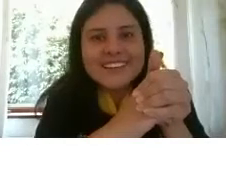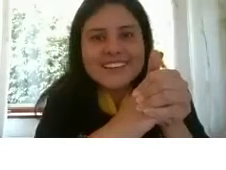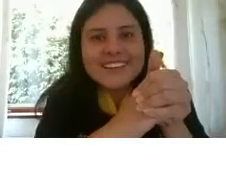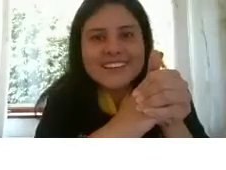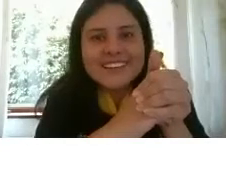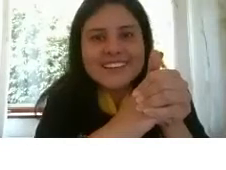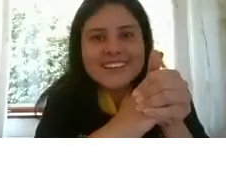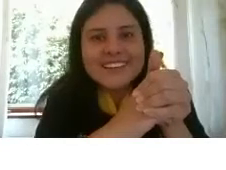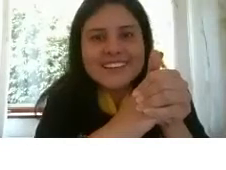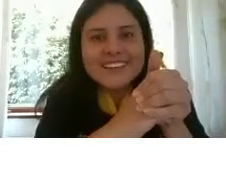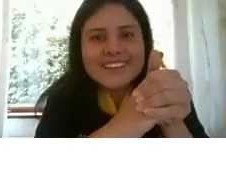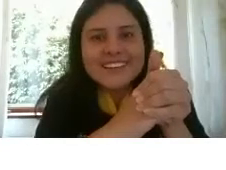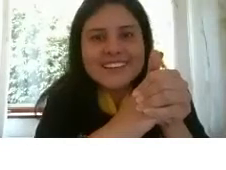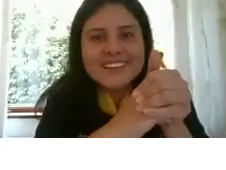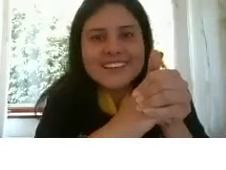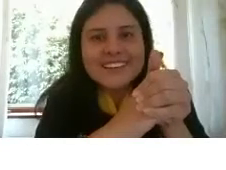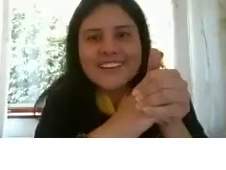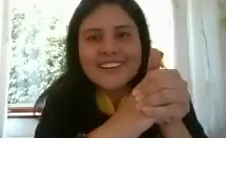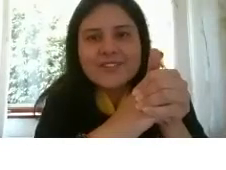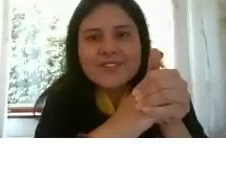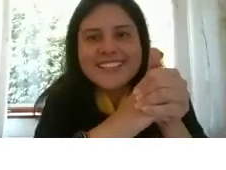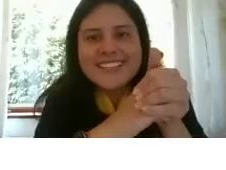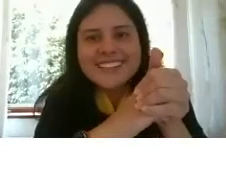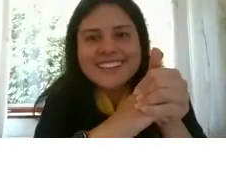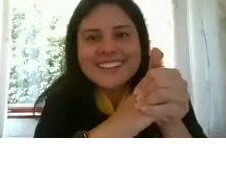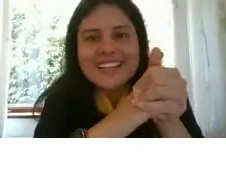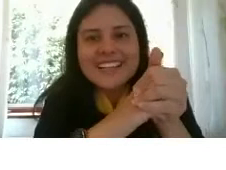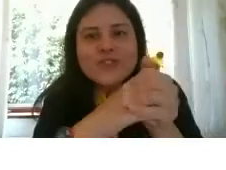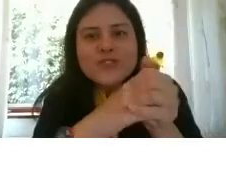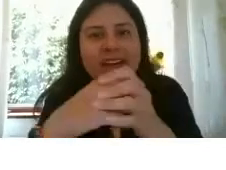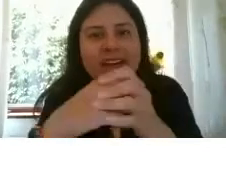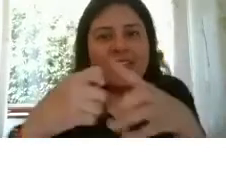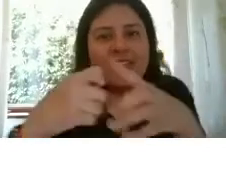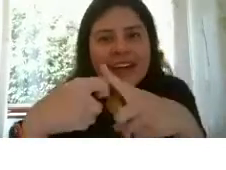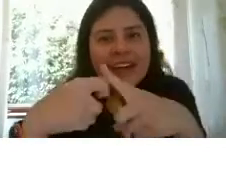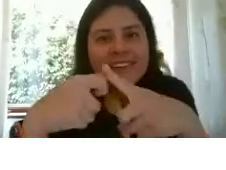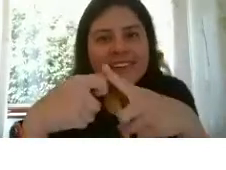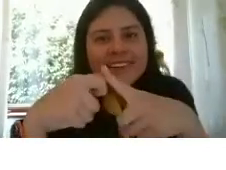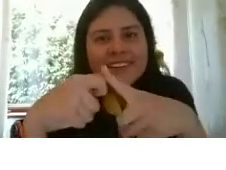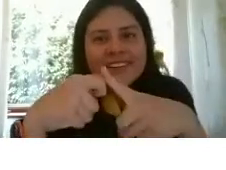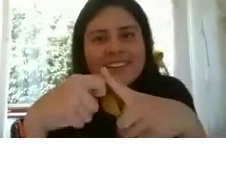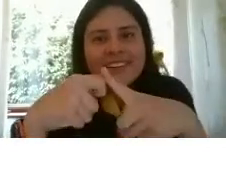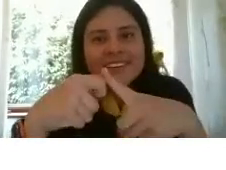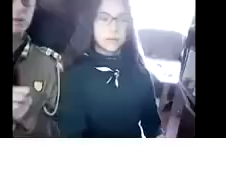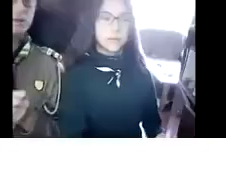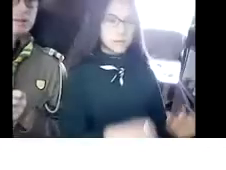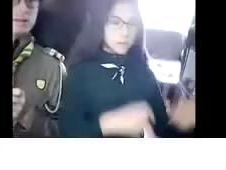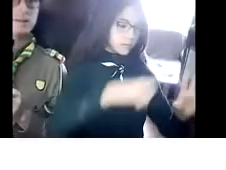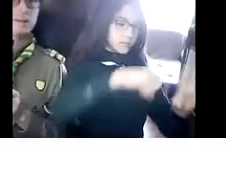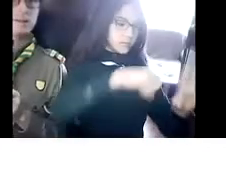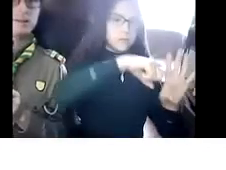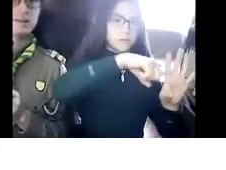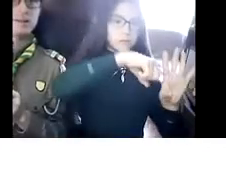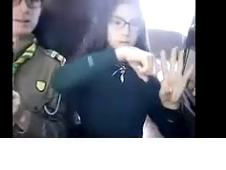Hi there. Let's stop it. Okay, you finish it. Well done. Yes, is Rebecca with K? Pokażika.